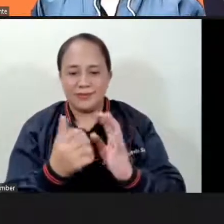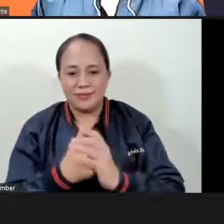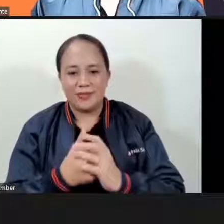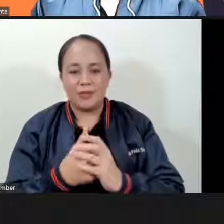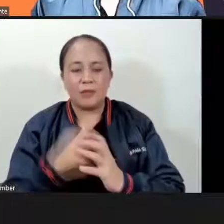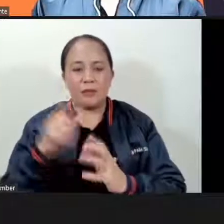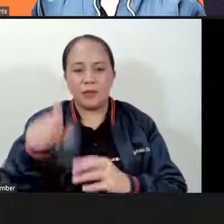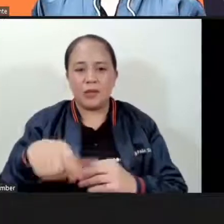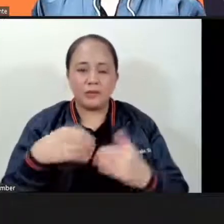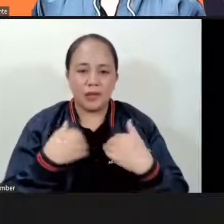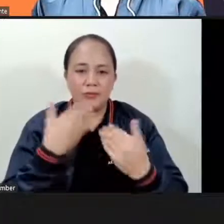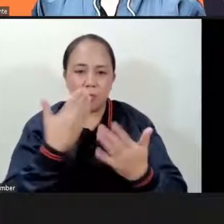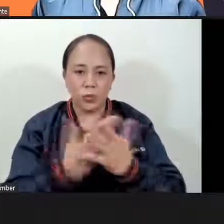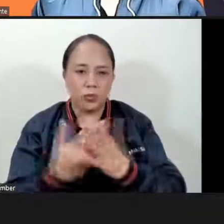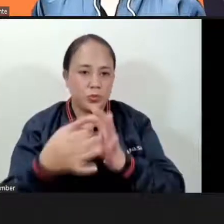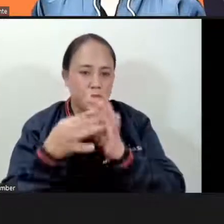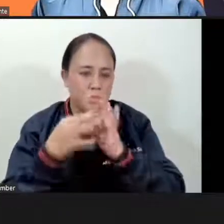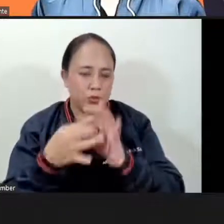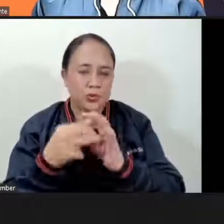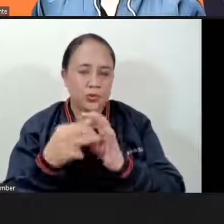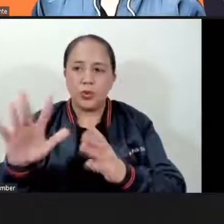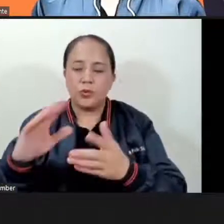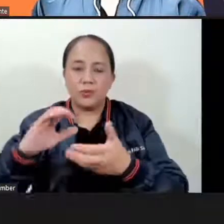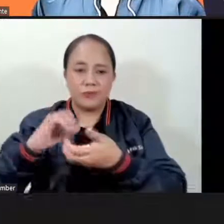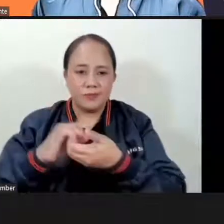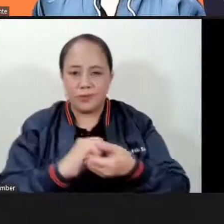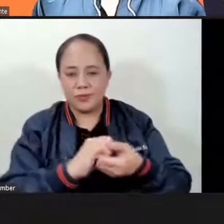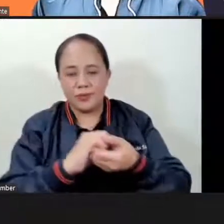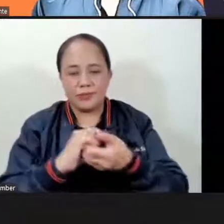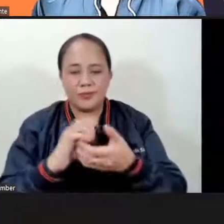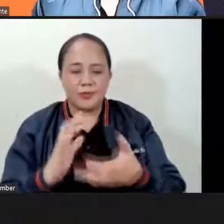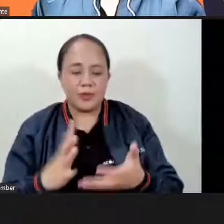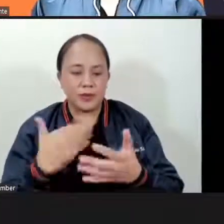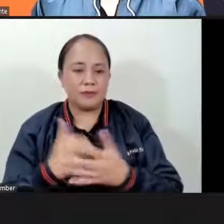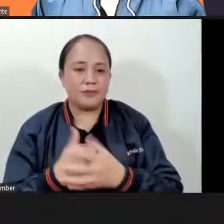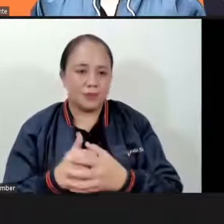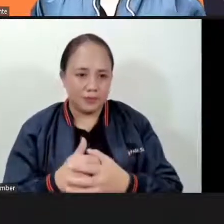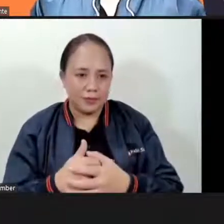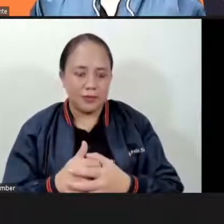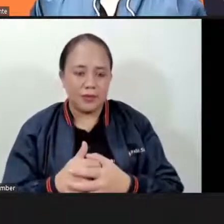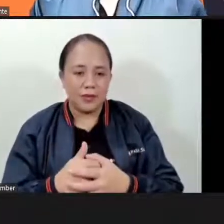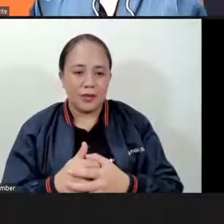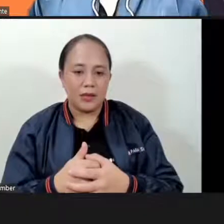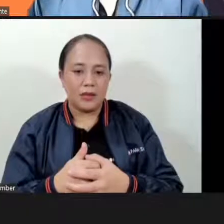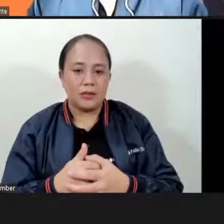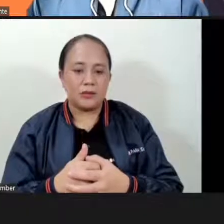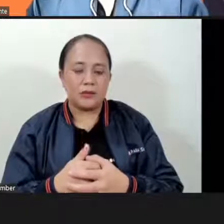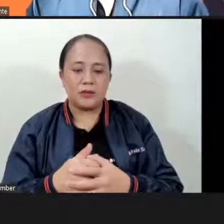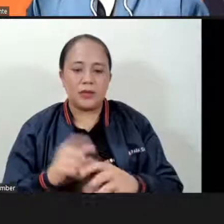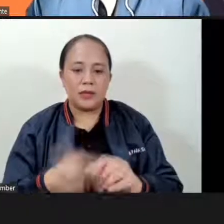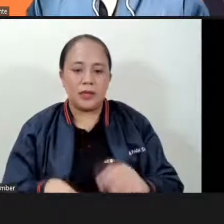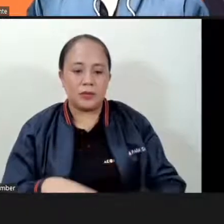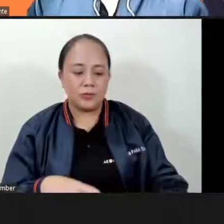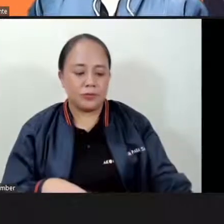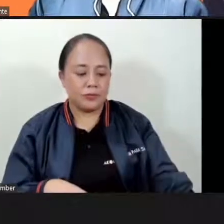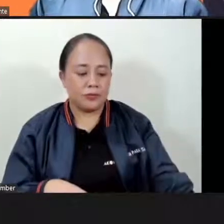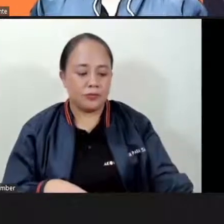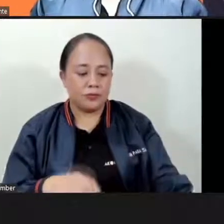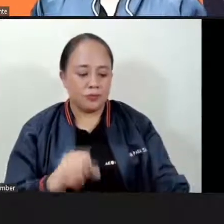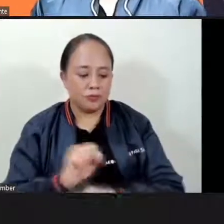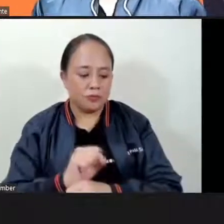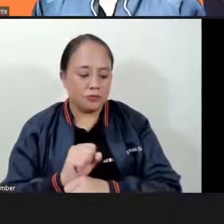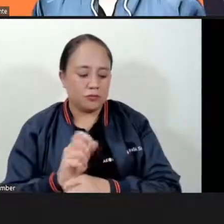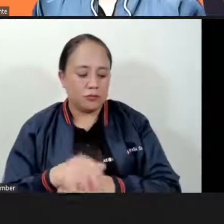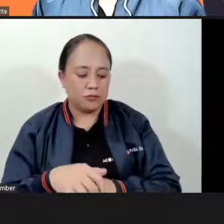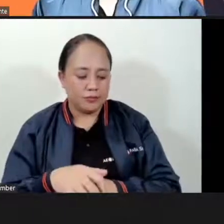have a good relationship with your partners. And second, if they cannot do the task, actually yung